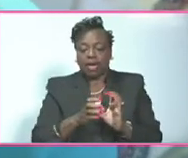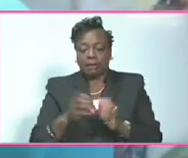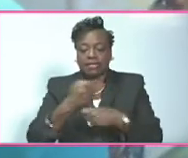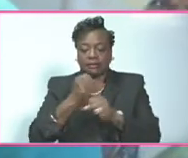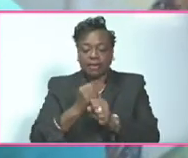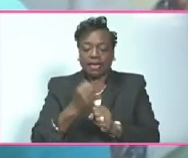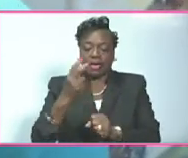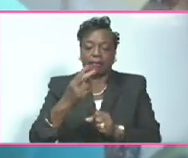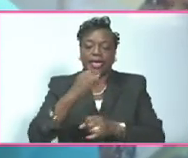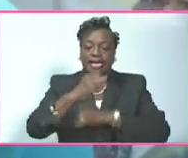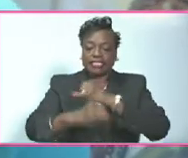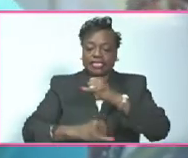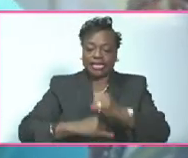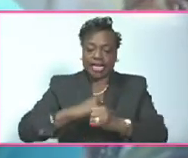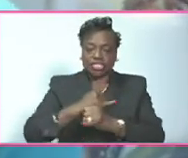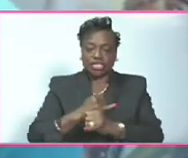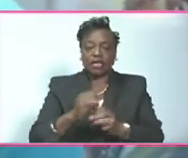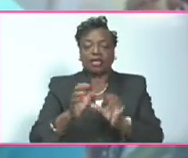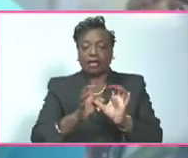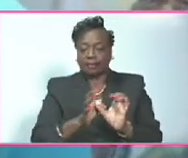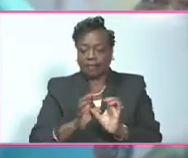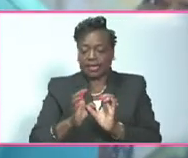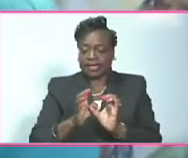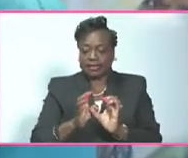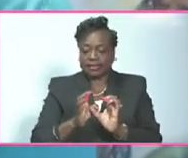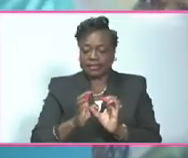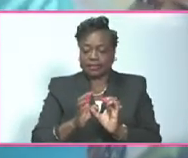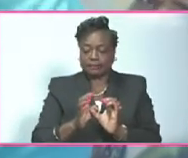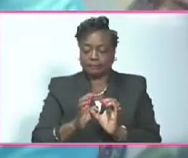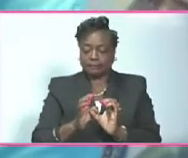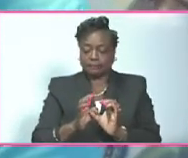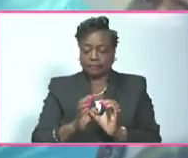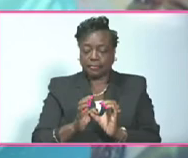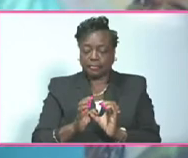international companies, who want to do some work. I just,